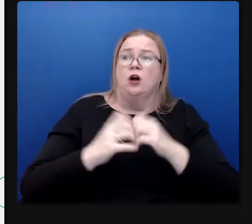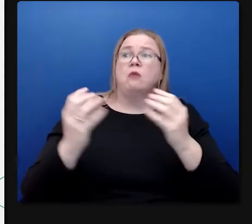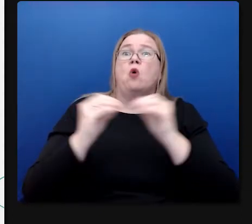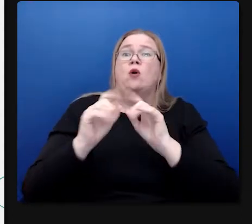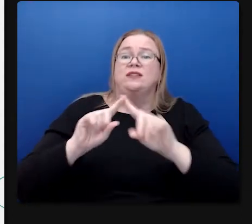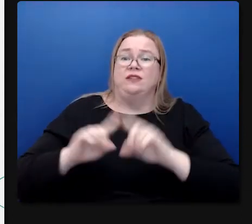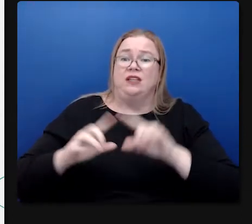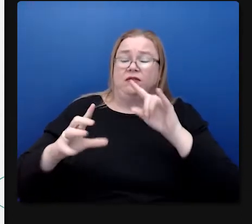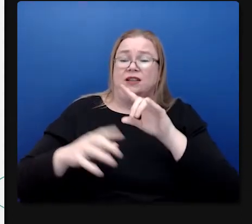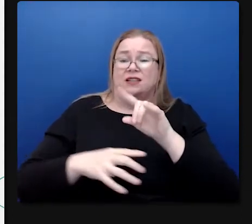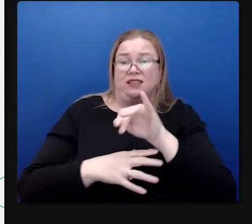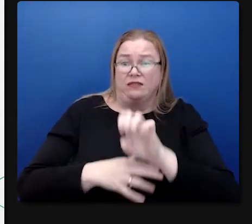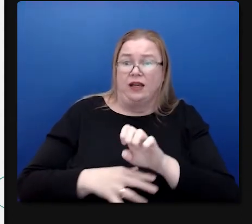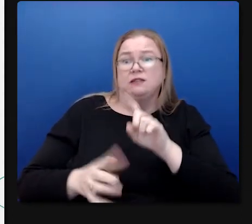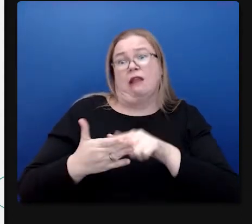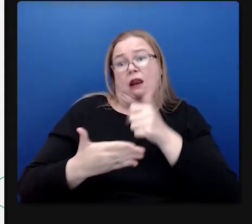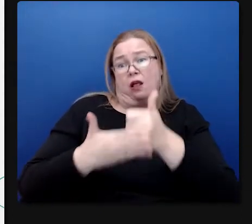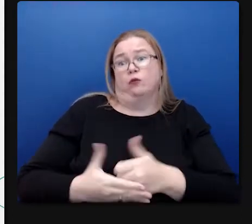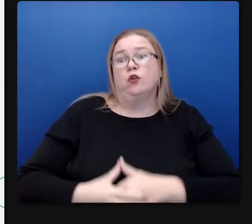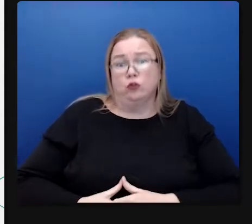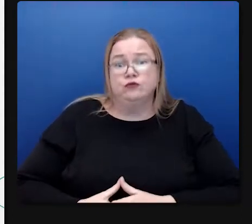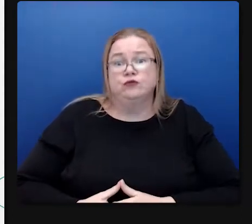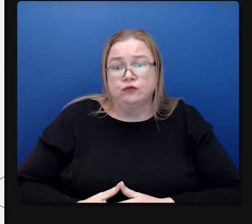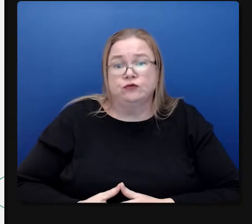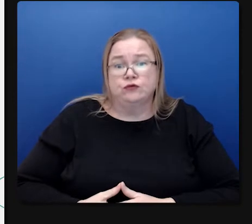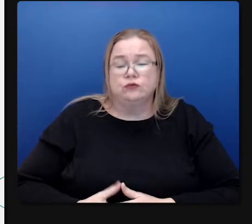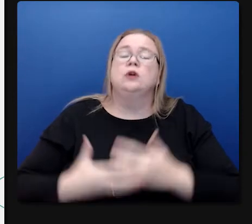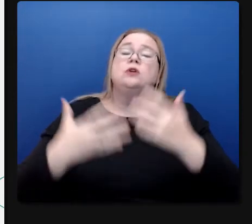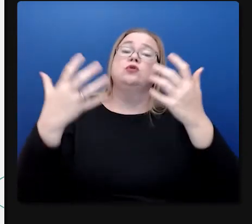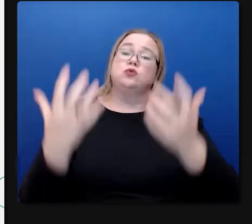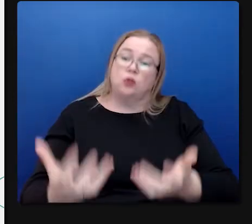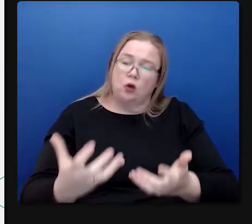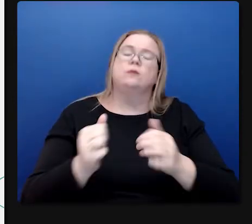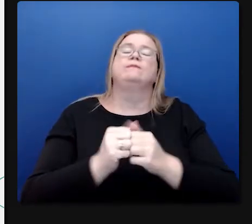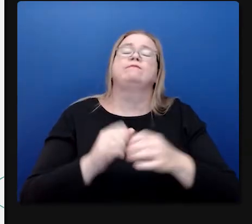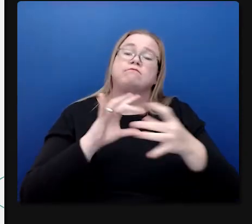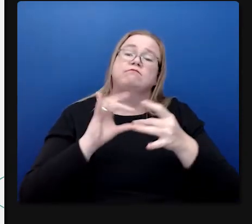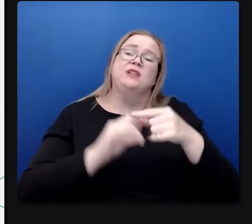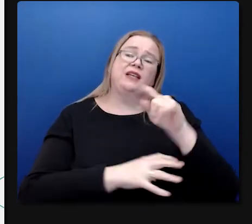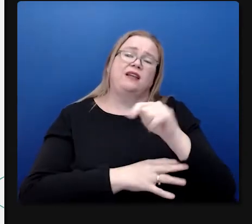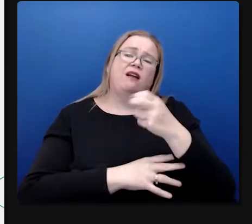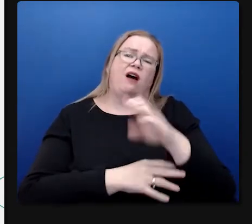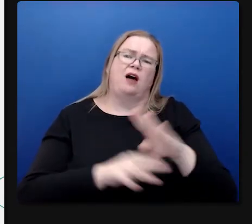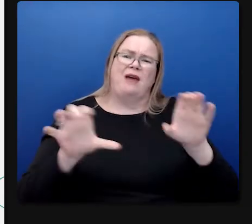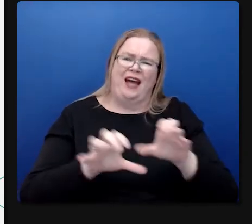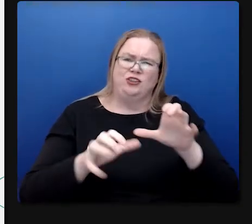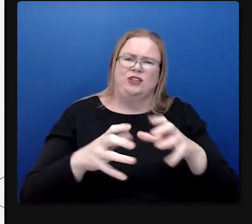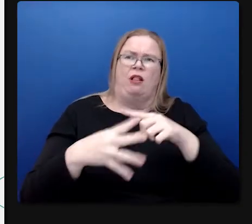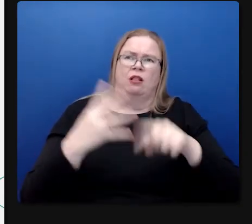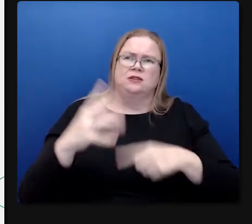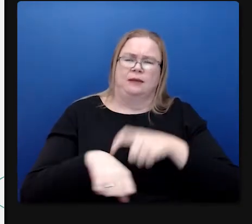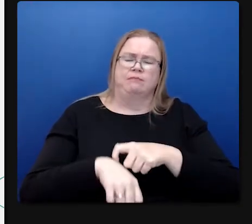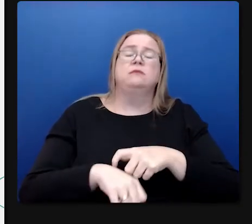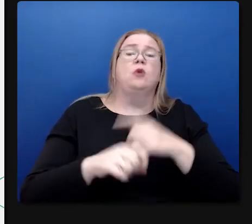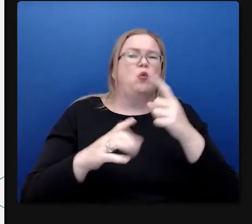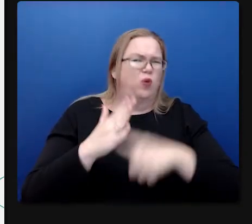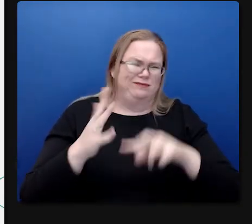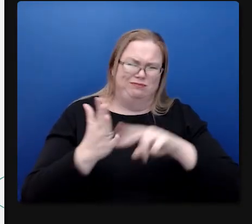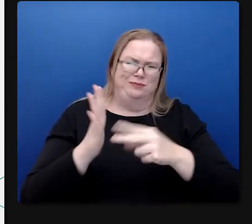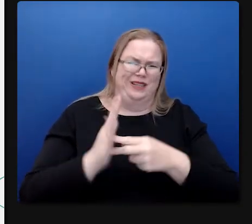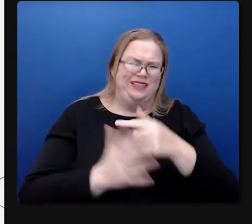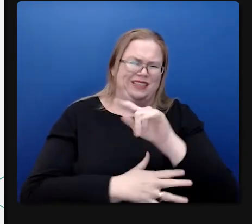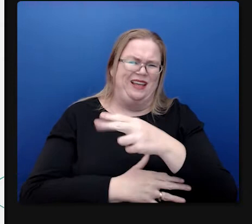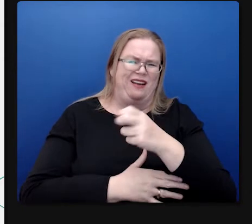larger number of devices, which is really helpful. So I've mentioned GitHub Actions a lot. What actually is